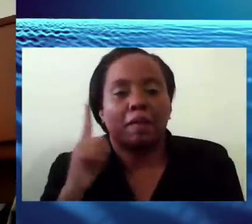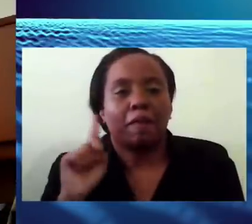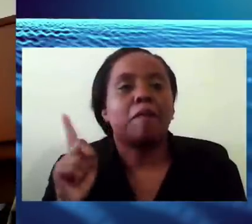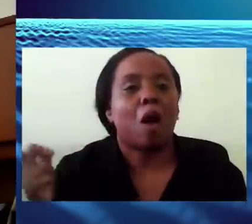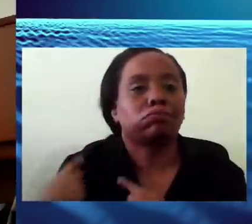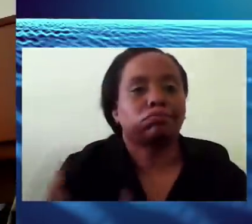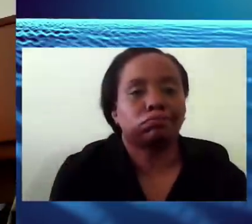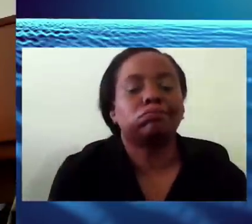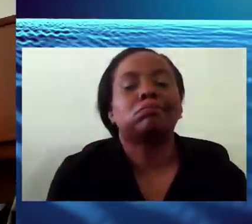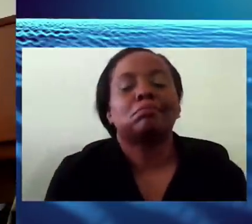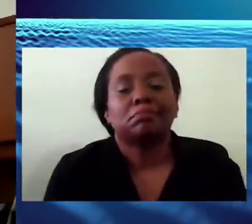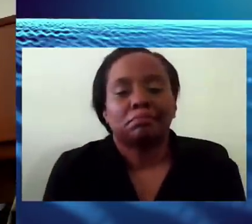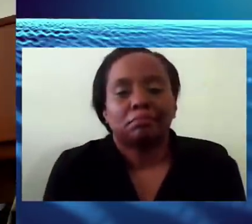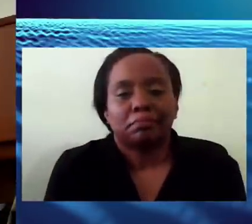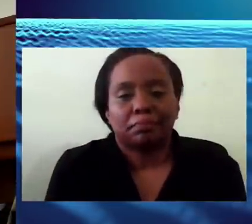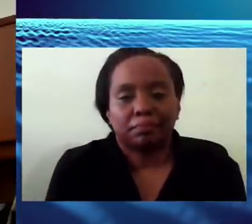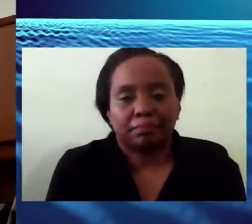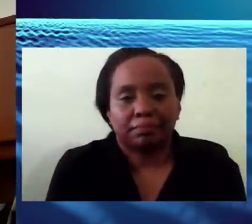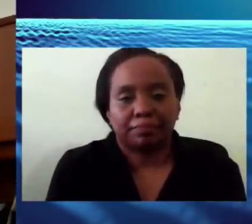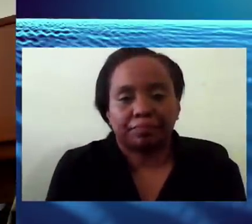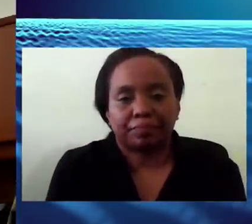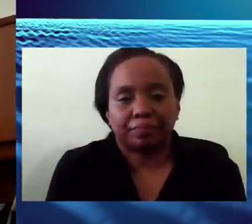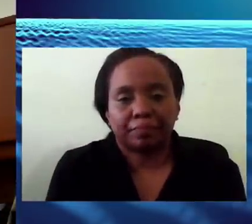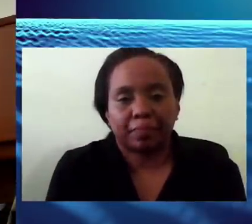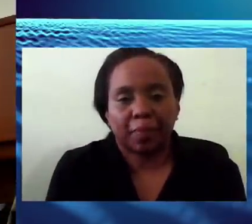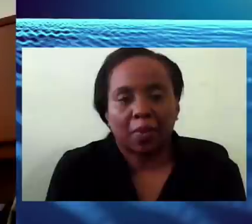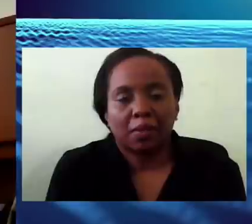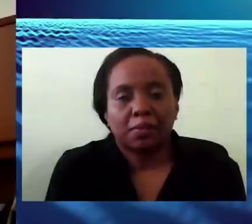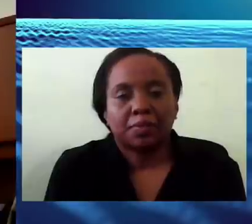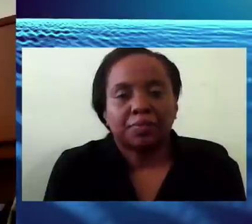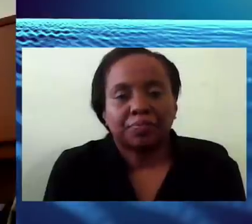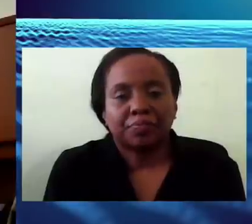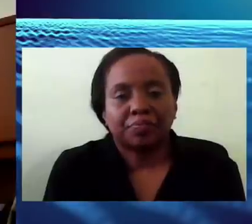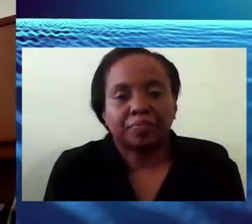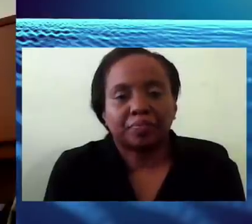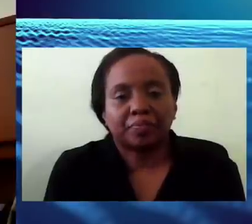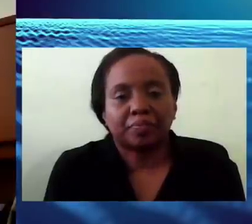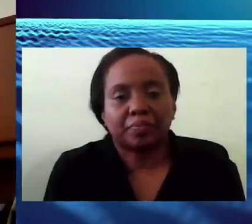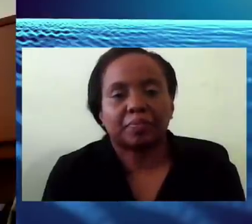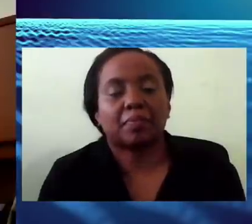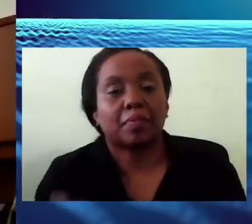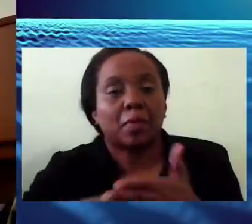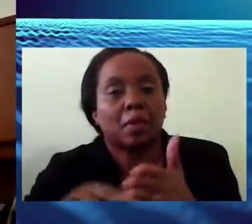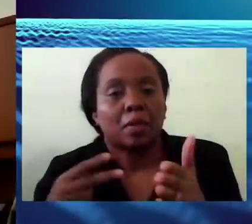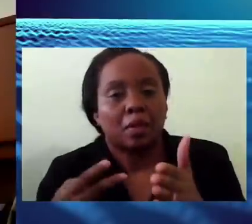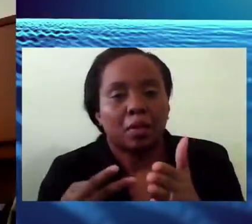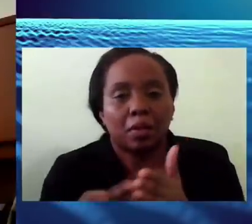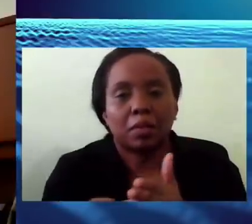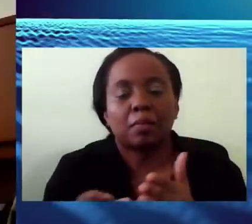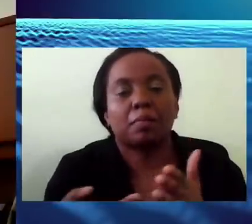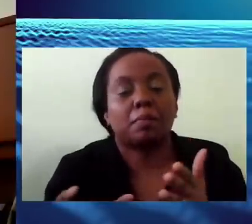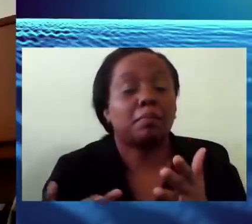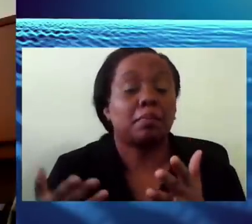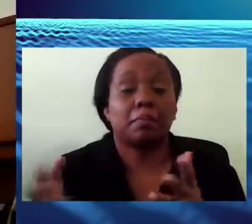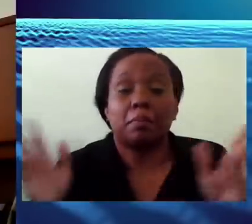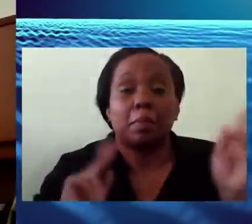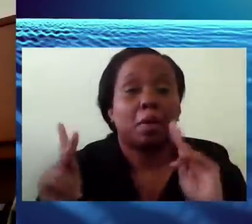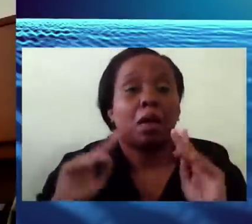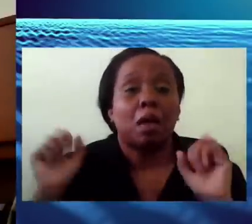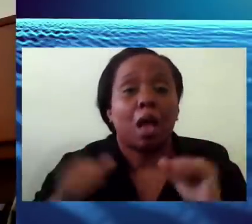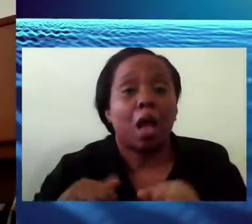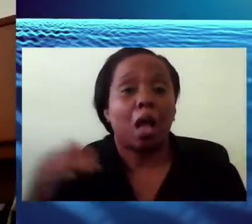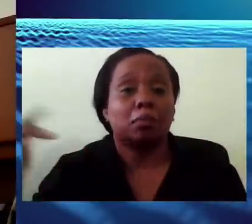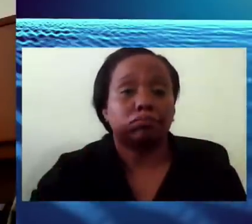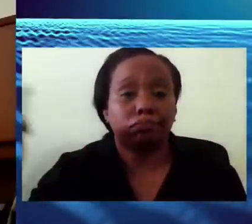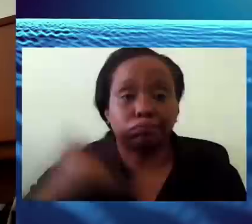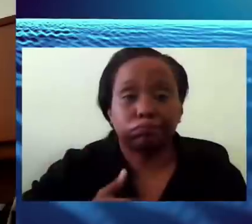stage. What this means for Barbados is that commercial flights will begin, humanitarian flights servicing St. Vincent